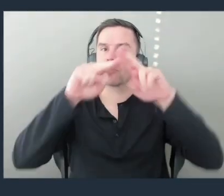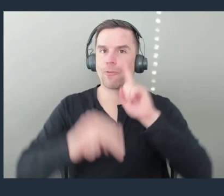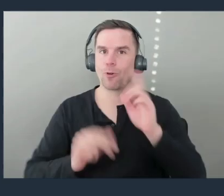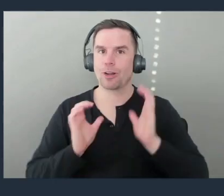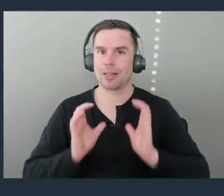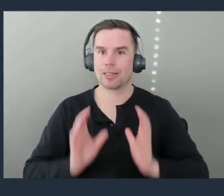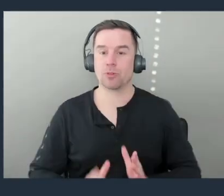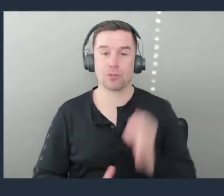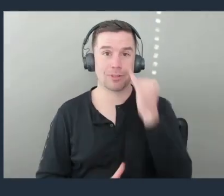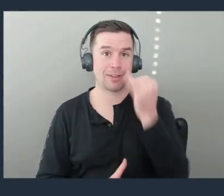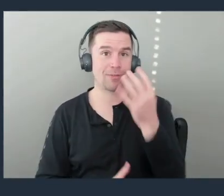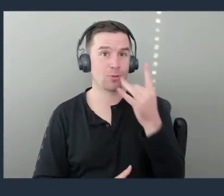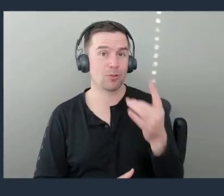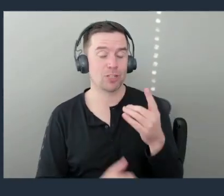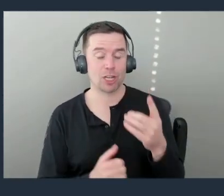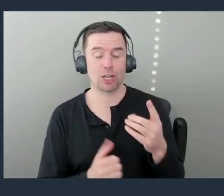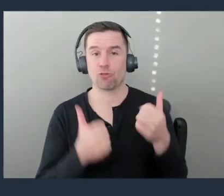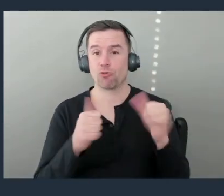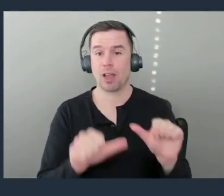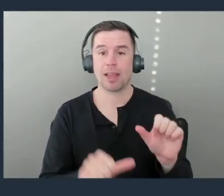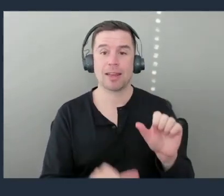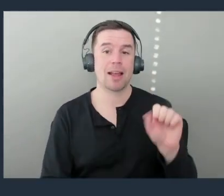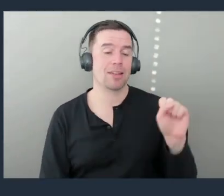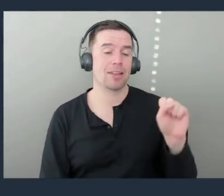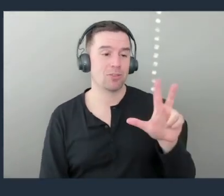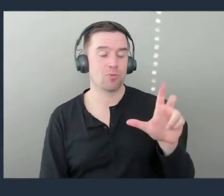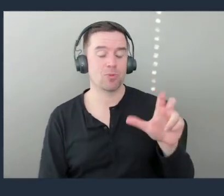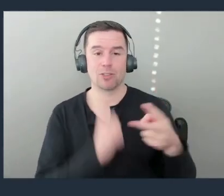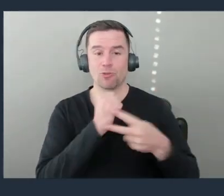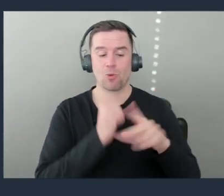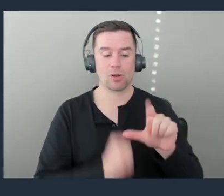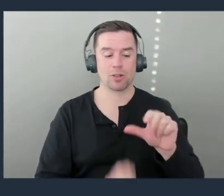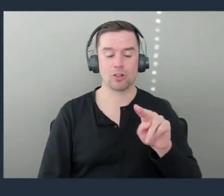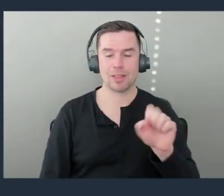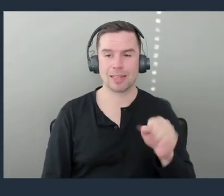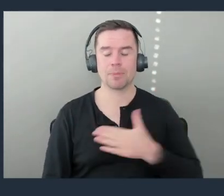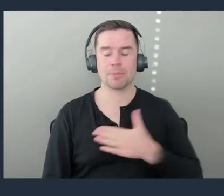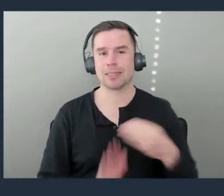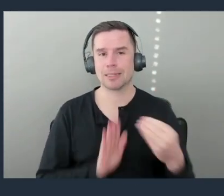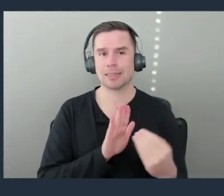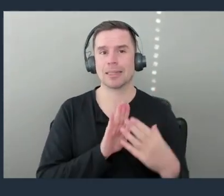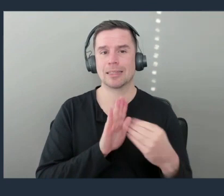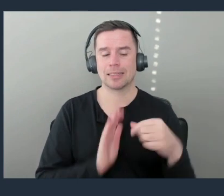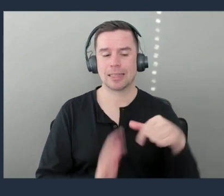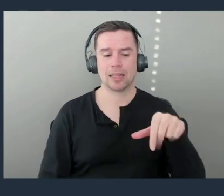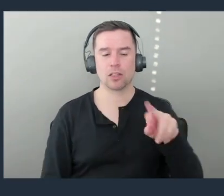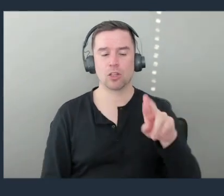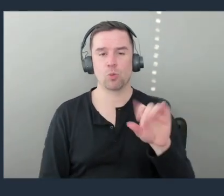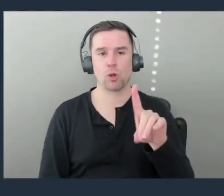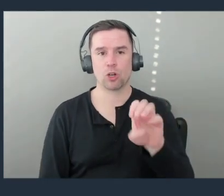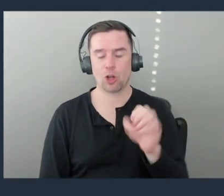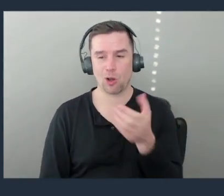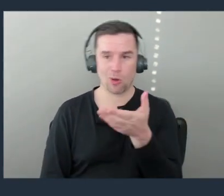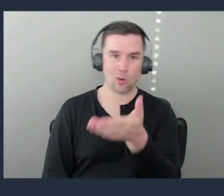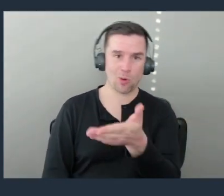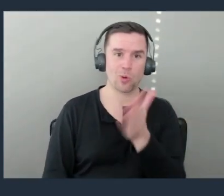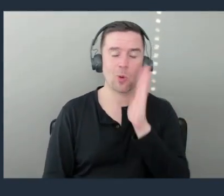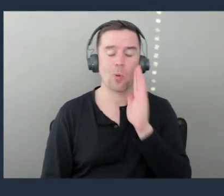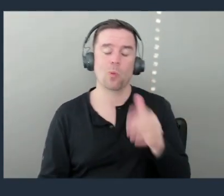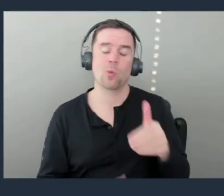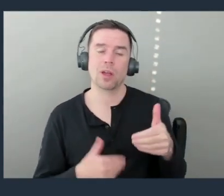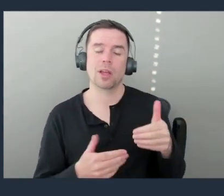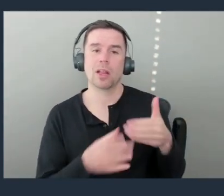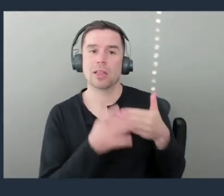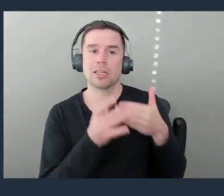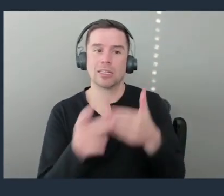S3 Storage Lens, you can scan the QR code on this slide. This will redirect you to a hands-on step-by-step tutorial that